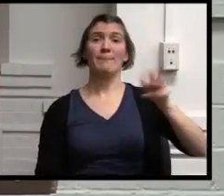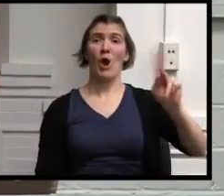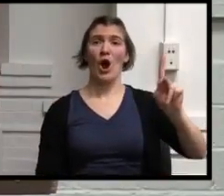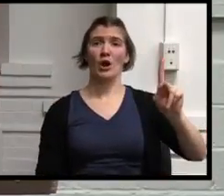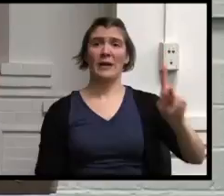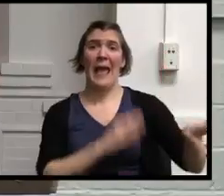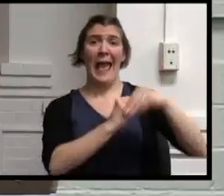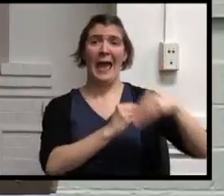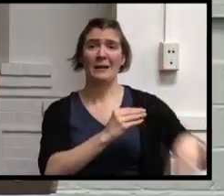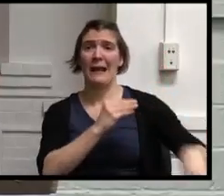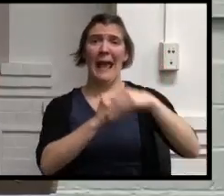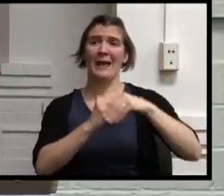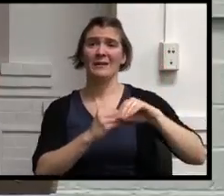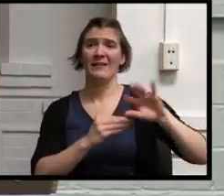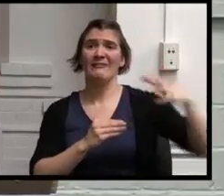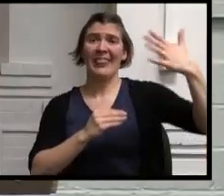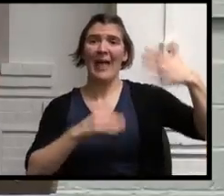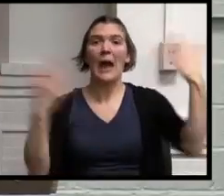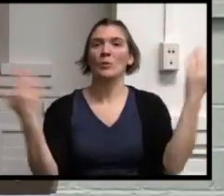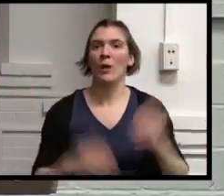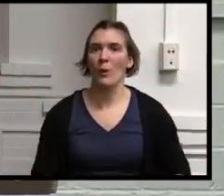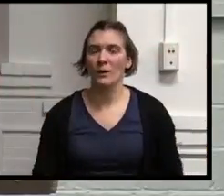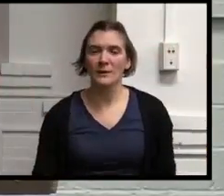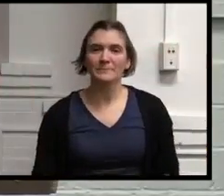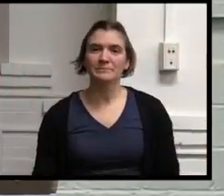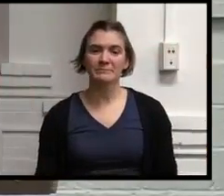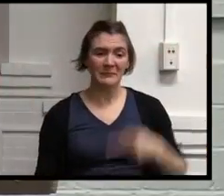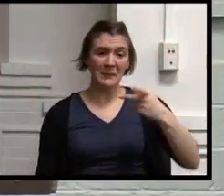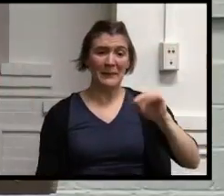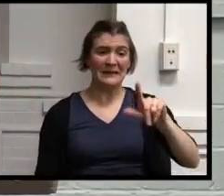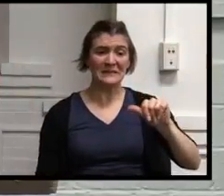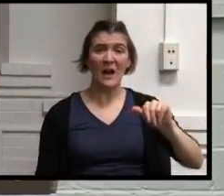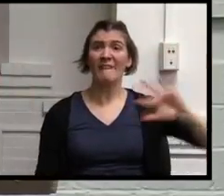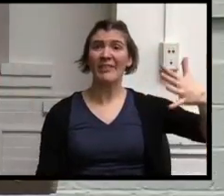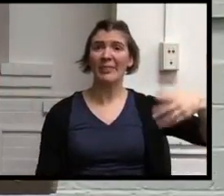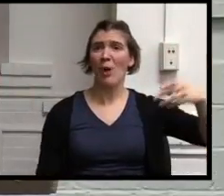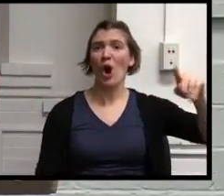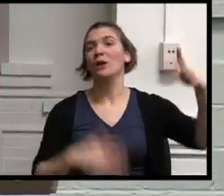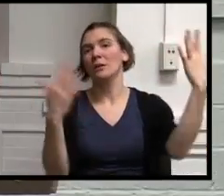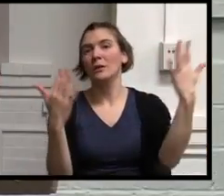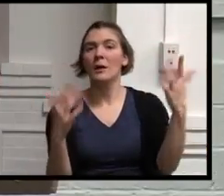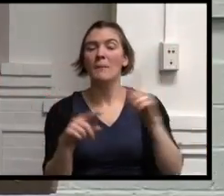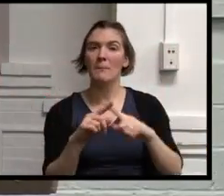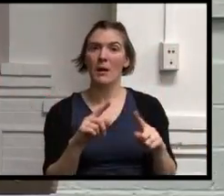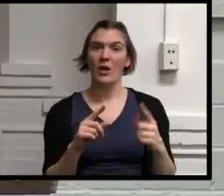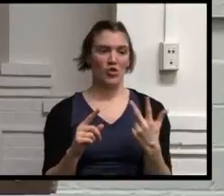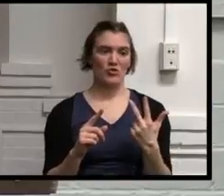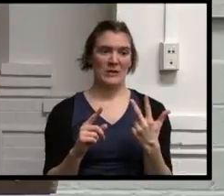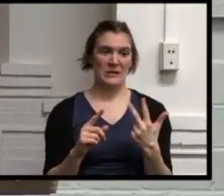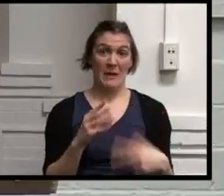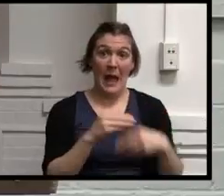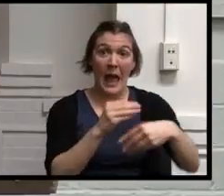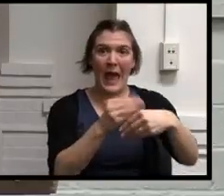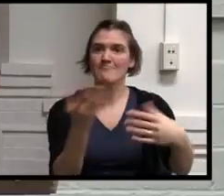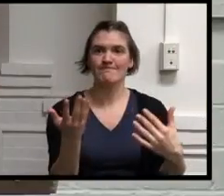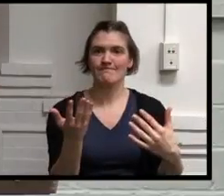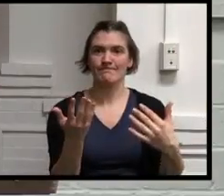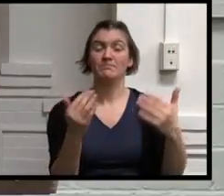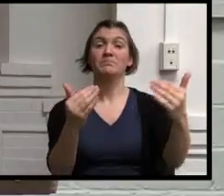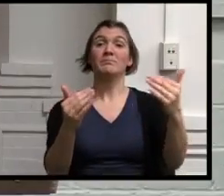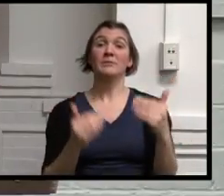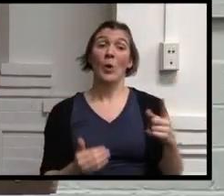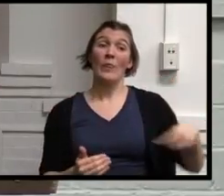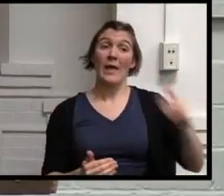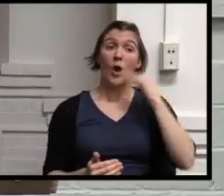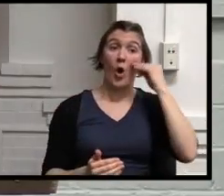or something like that. Pentapark. And one of the things that the housing cooperative would need to